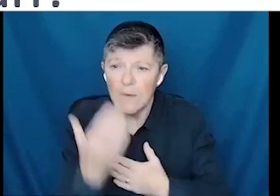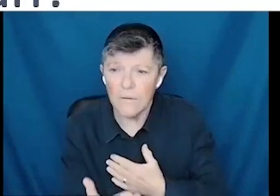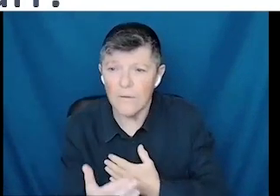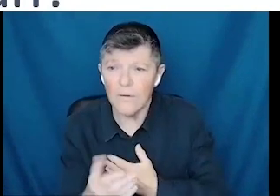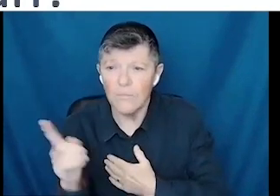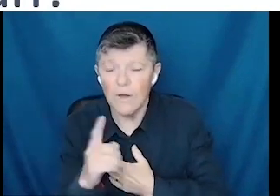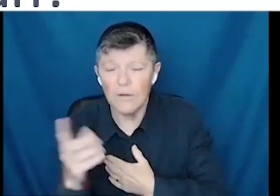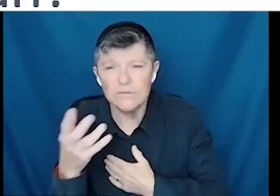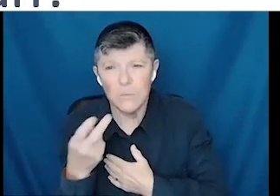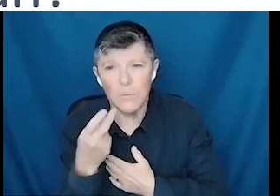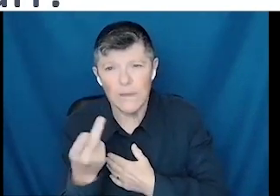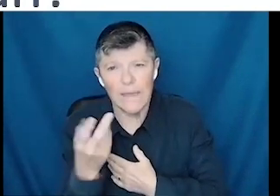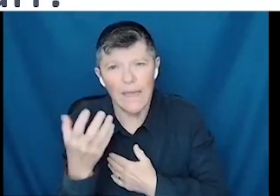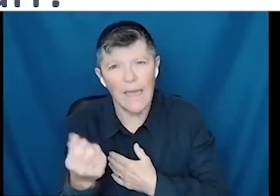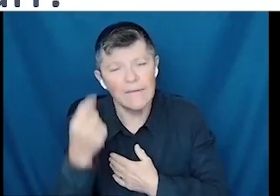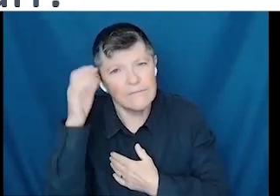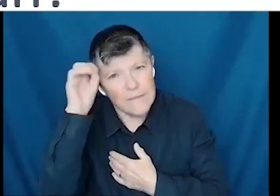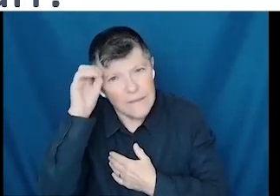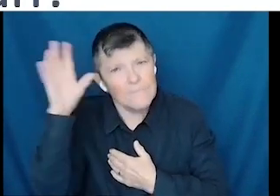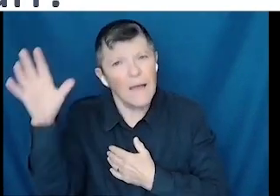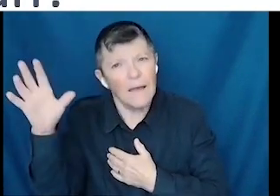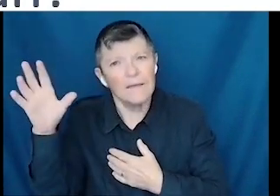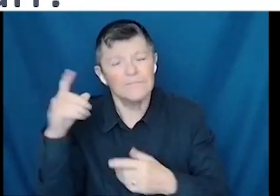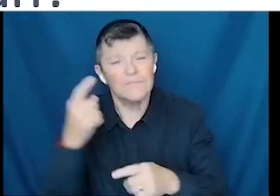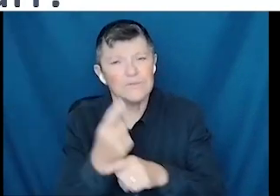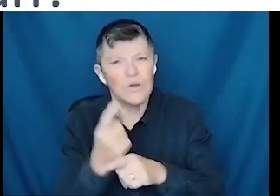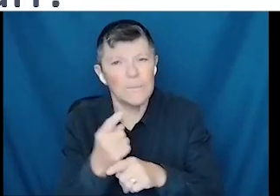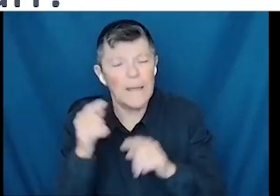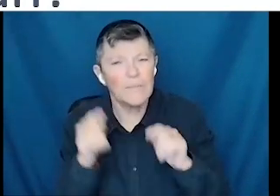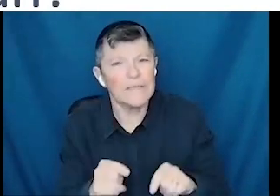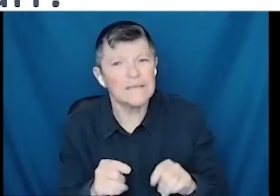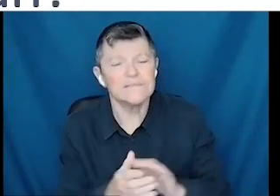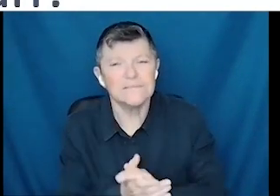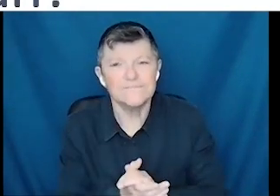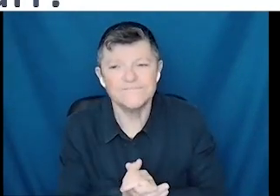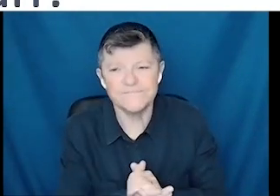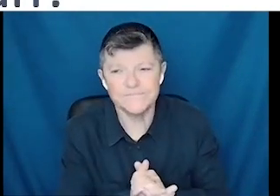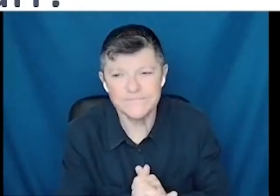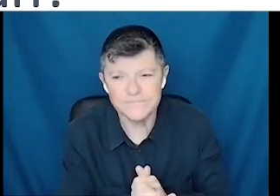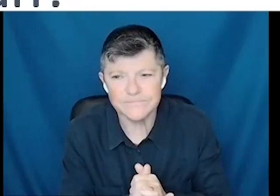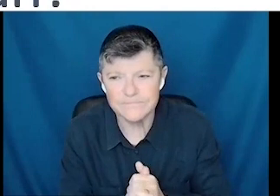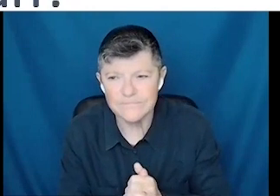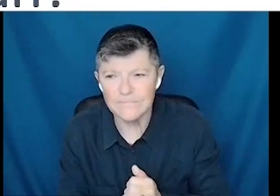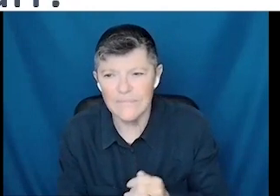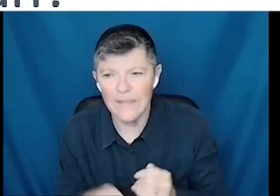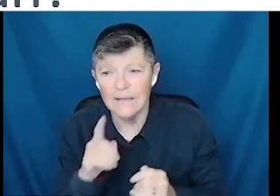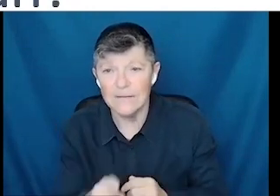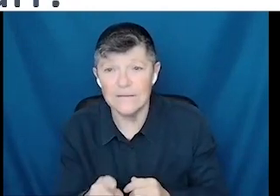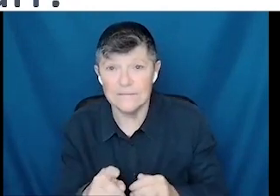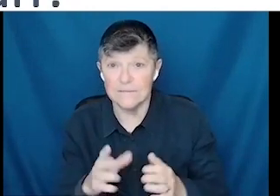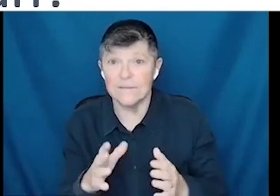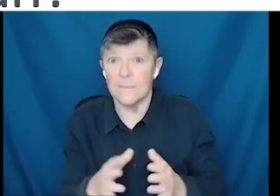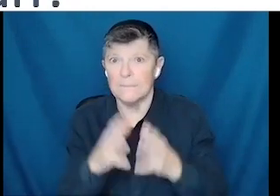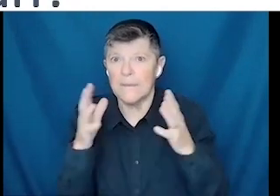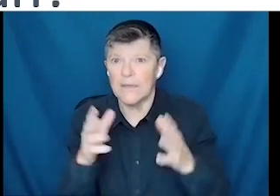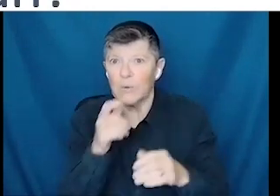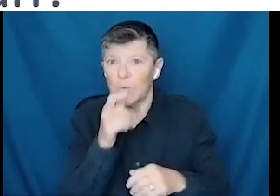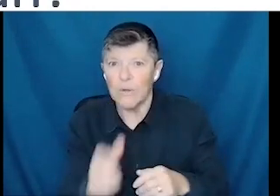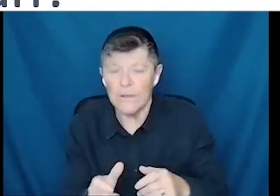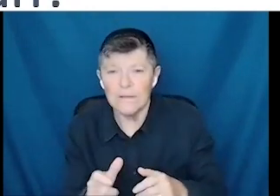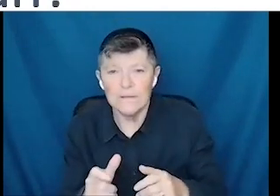about democratizing research. A big word. Yes, a big word indeed. Well, thank you for the